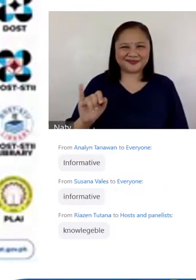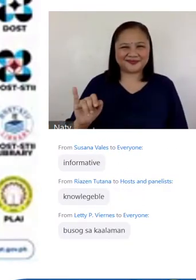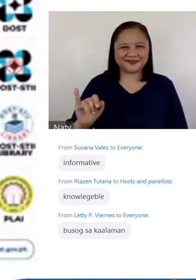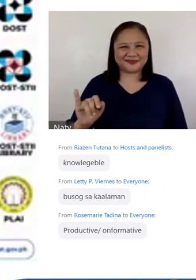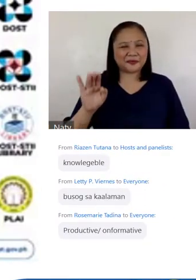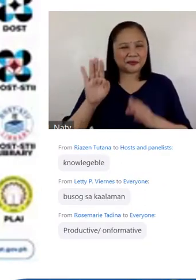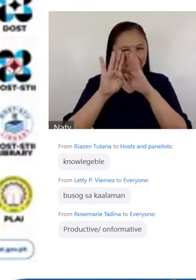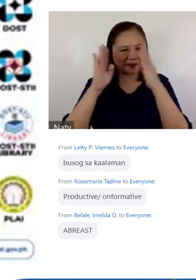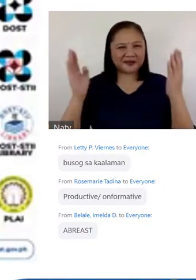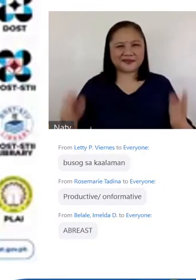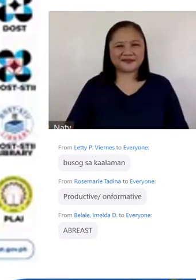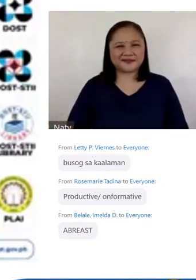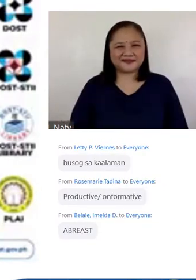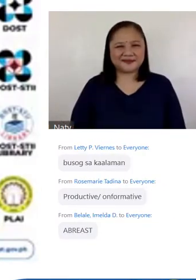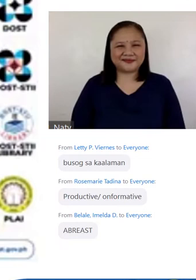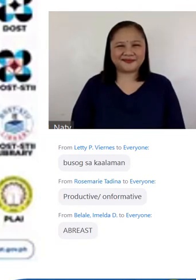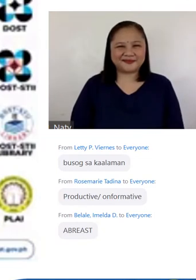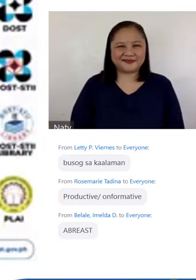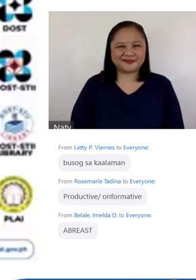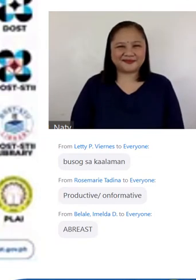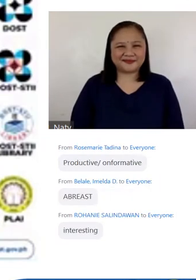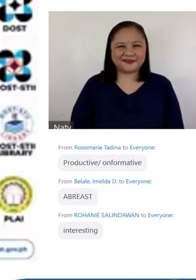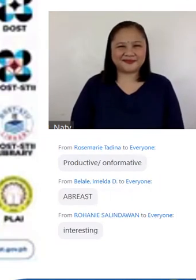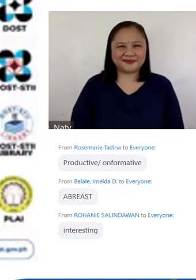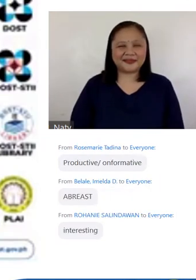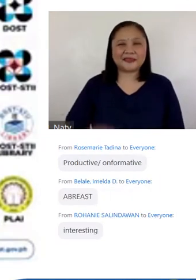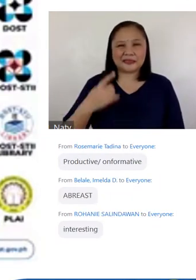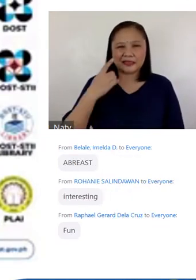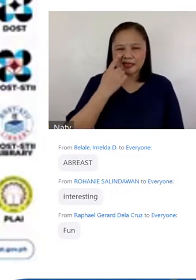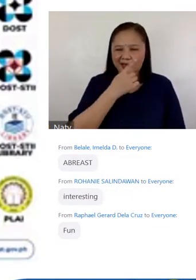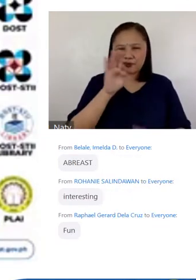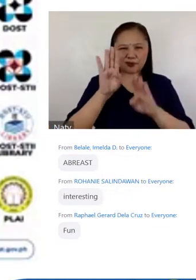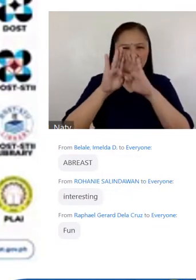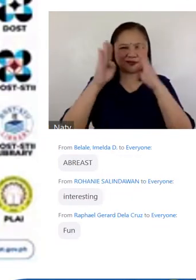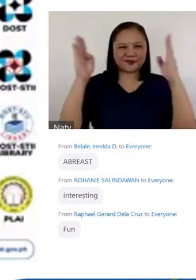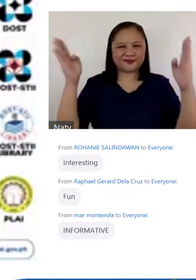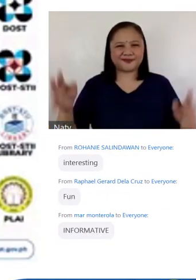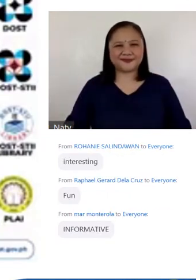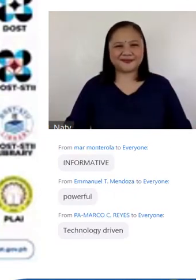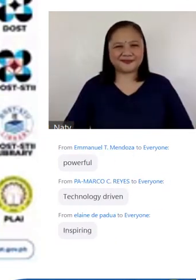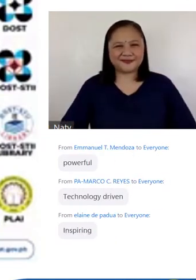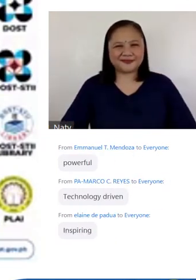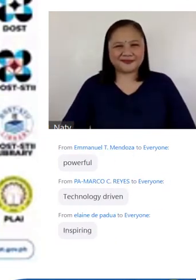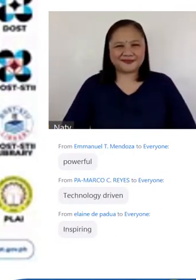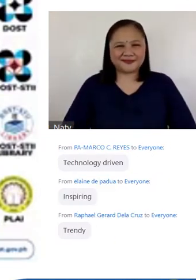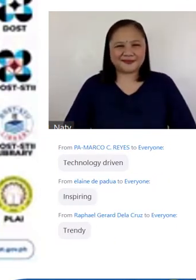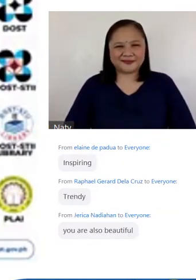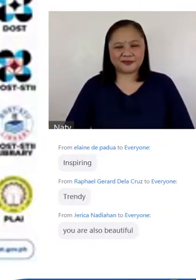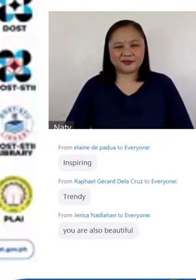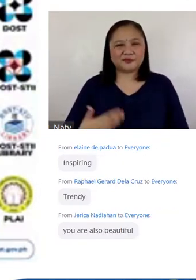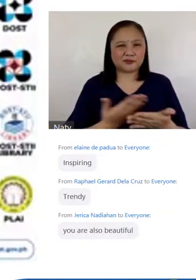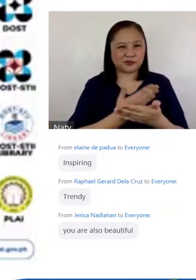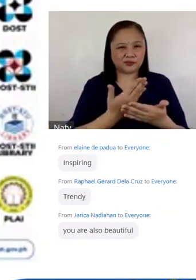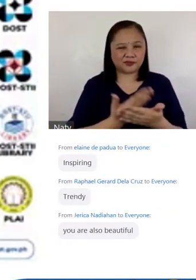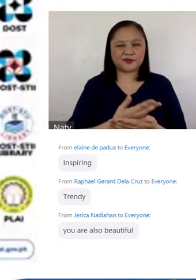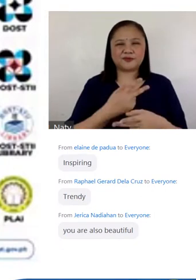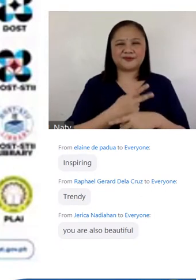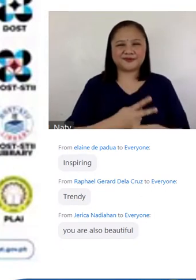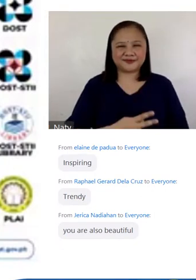opener. Ay, I like that. Eye opener. Ayan. Abreast.